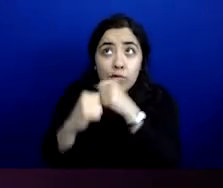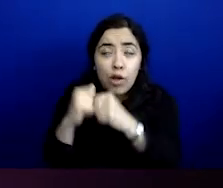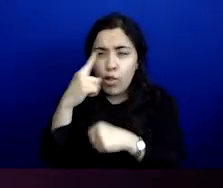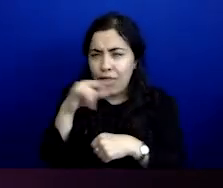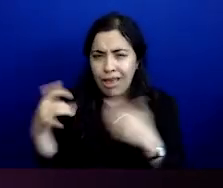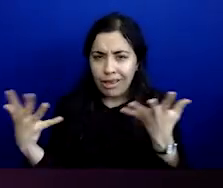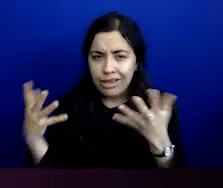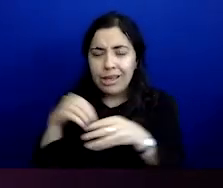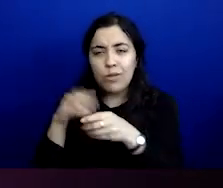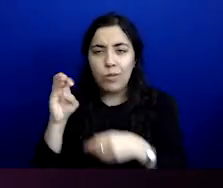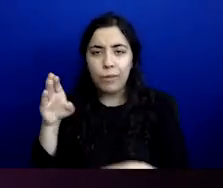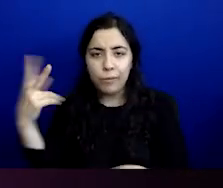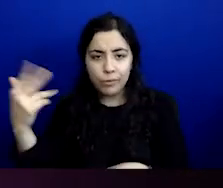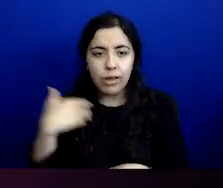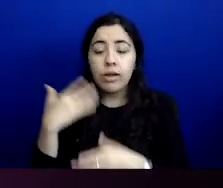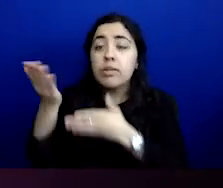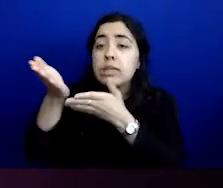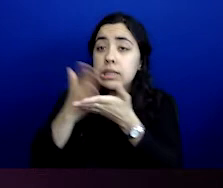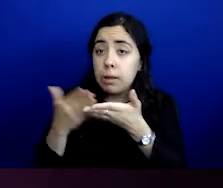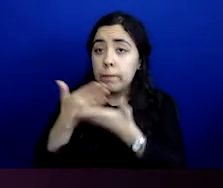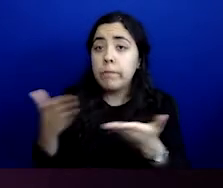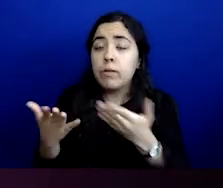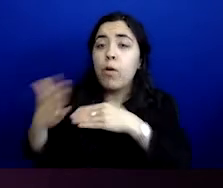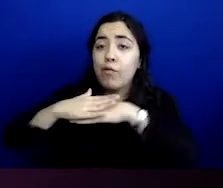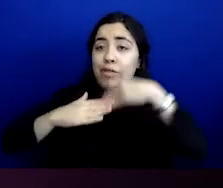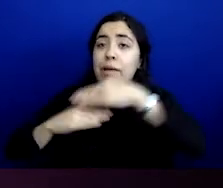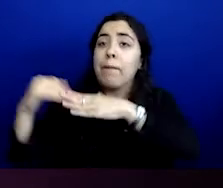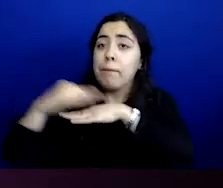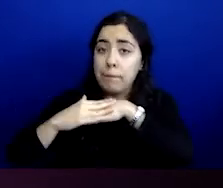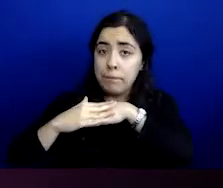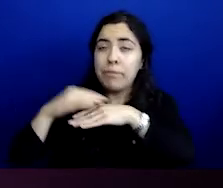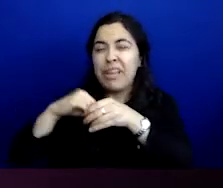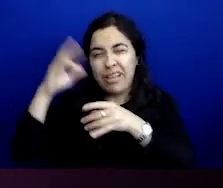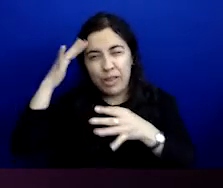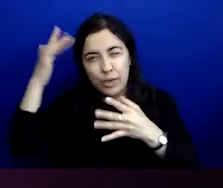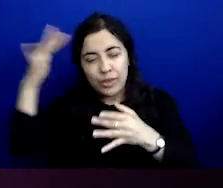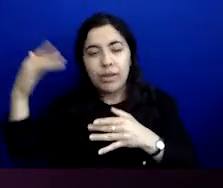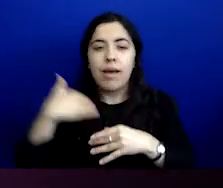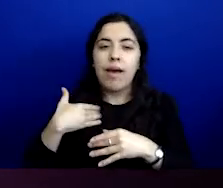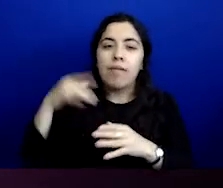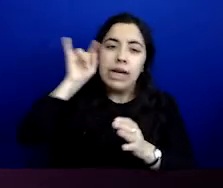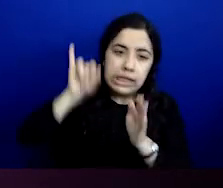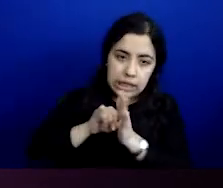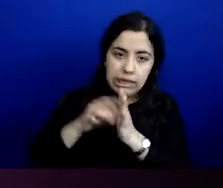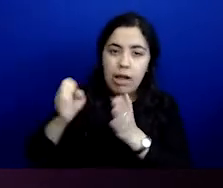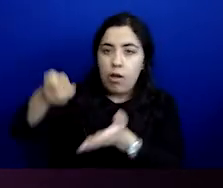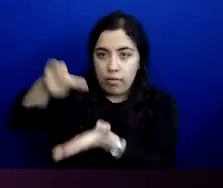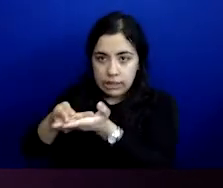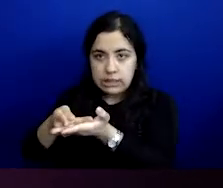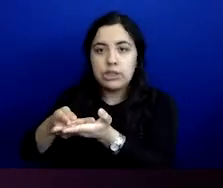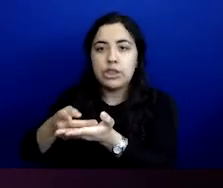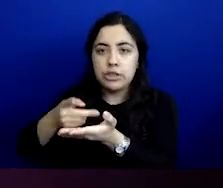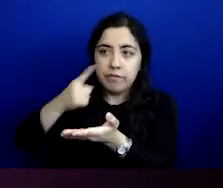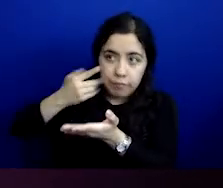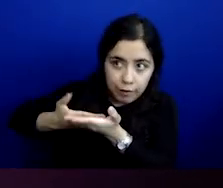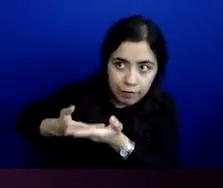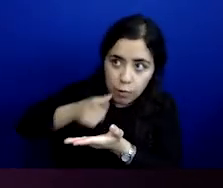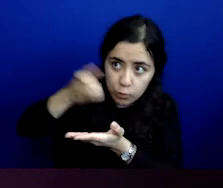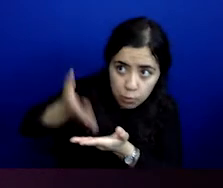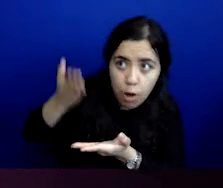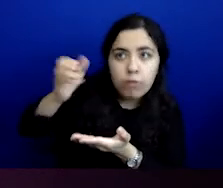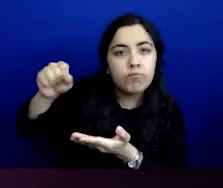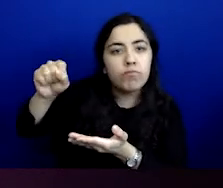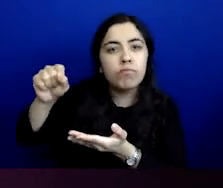Web3? Well, you have some things that overlap in theory. So you have identity and authentication, but it's instead of